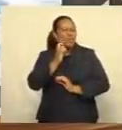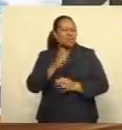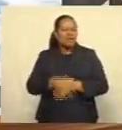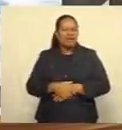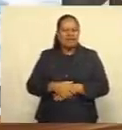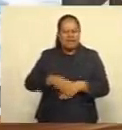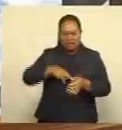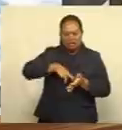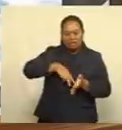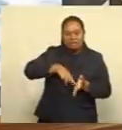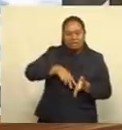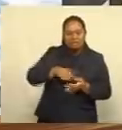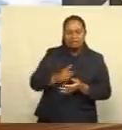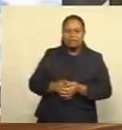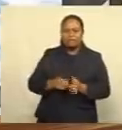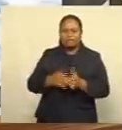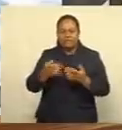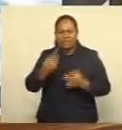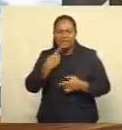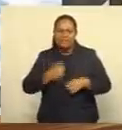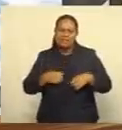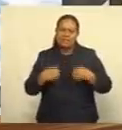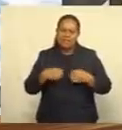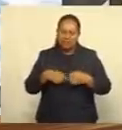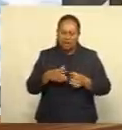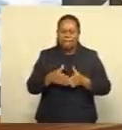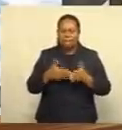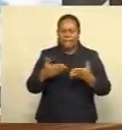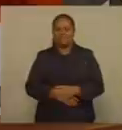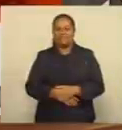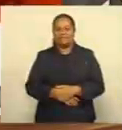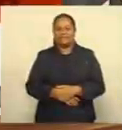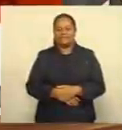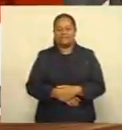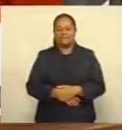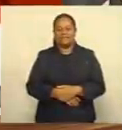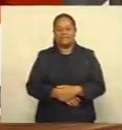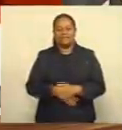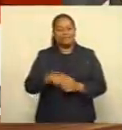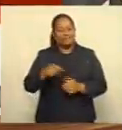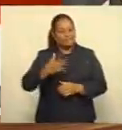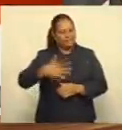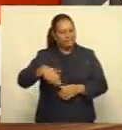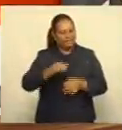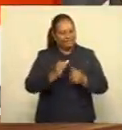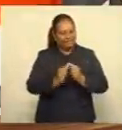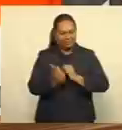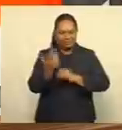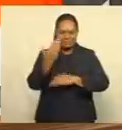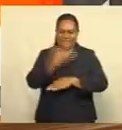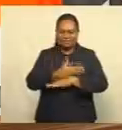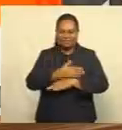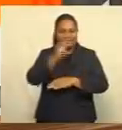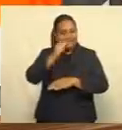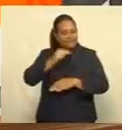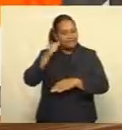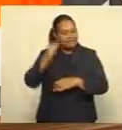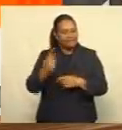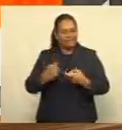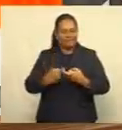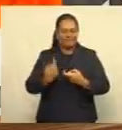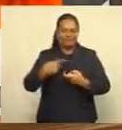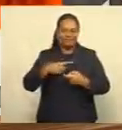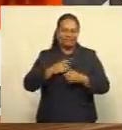which started as a survival training tool, has now become an official sport. That's it from Sports Tonight. Angie joins you with weather after the